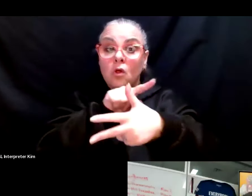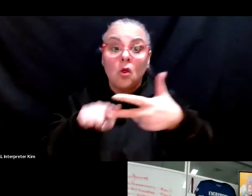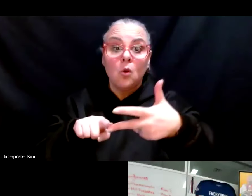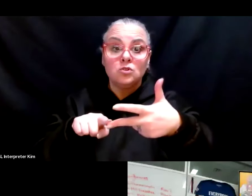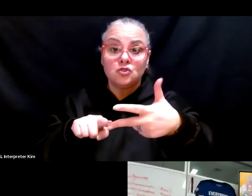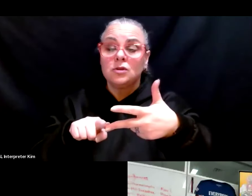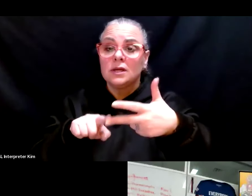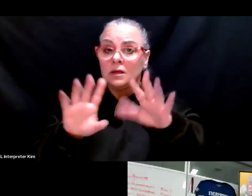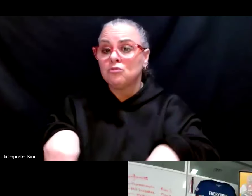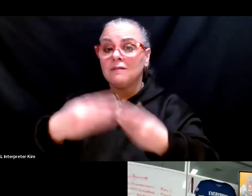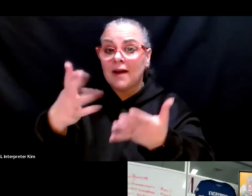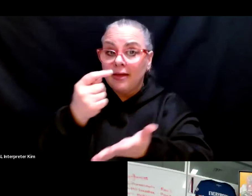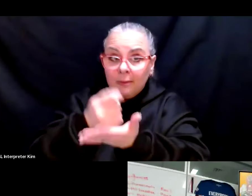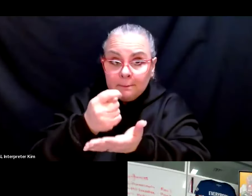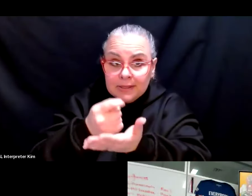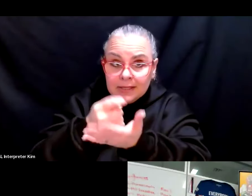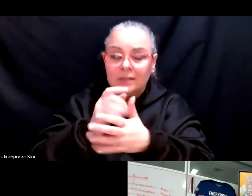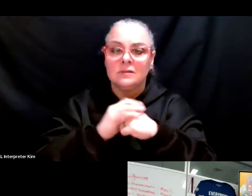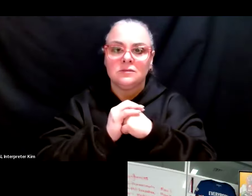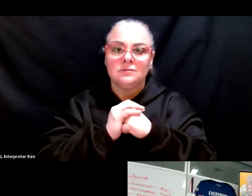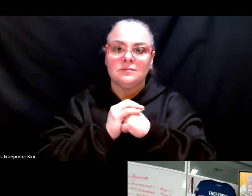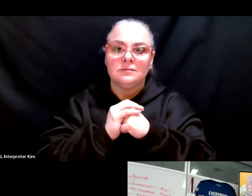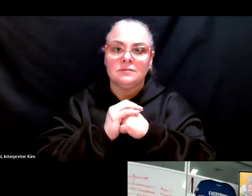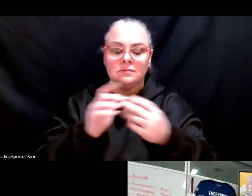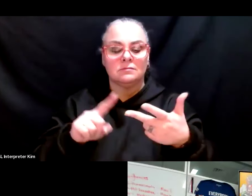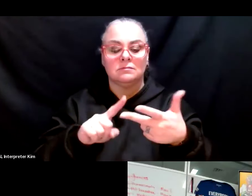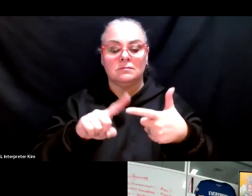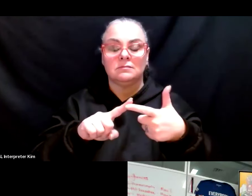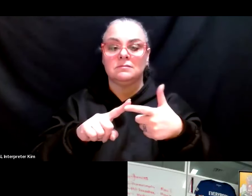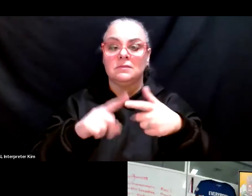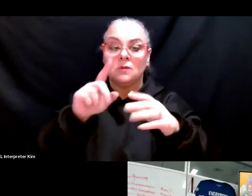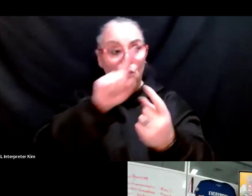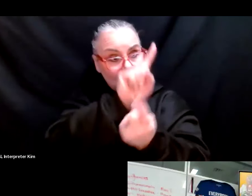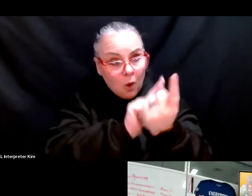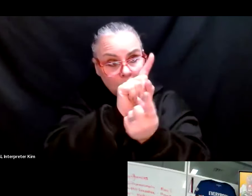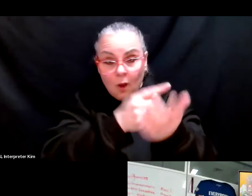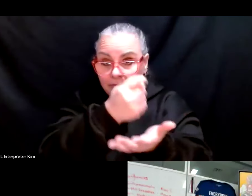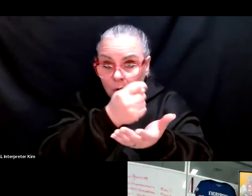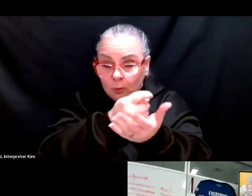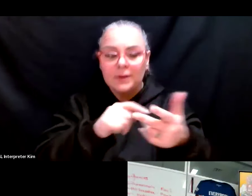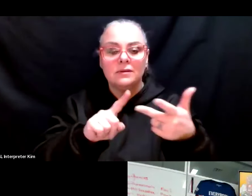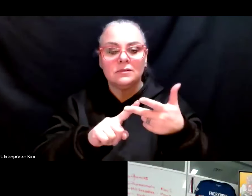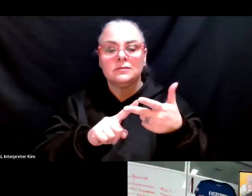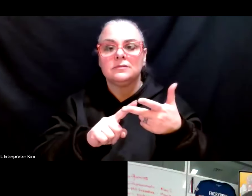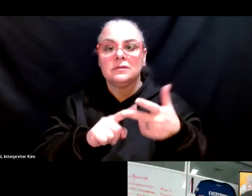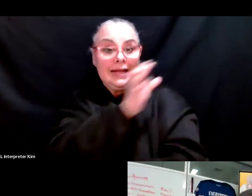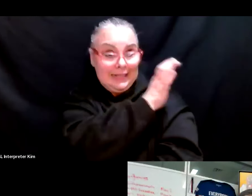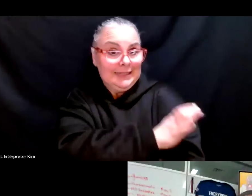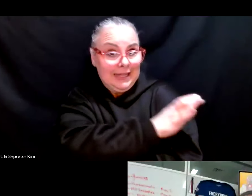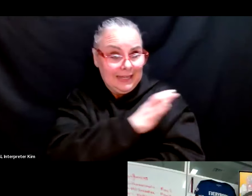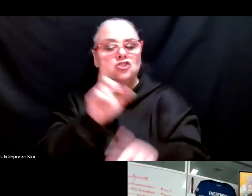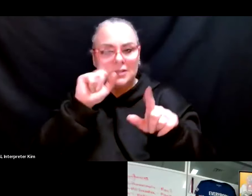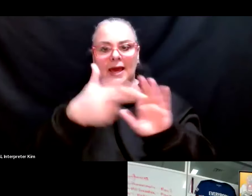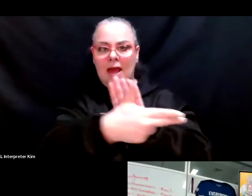do provide therapeutic services, do provide individual therapy, do provide clinicians that can